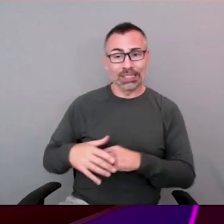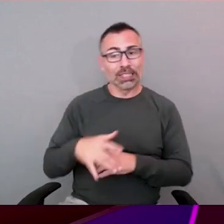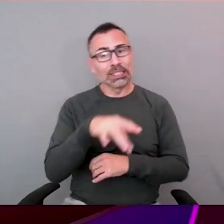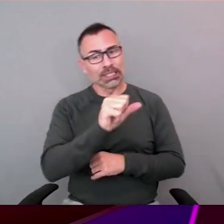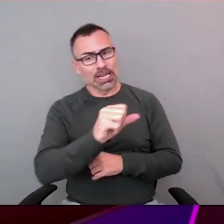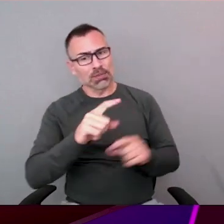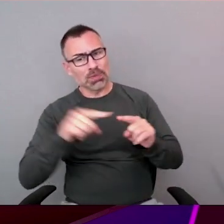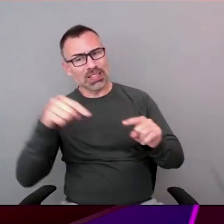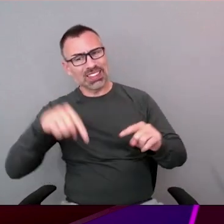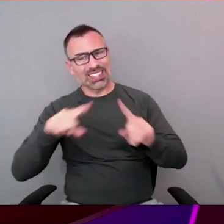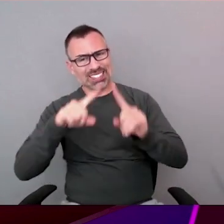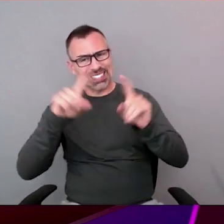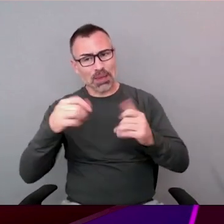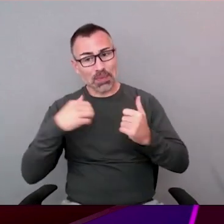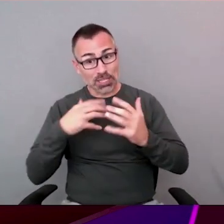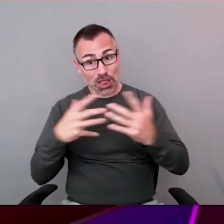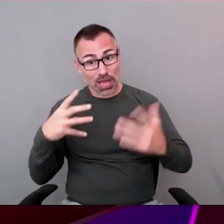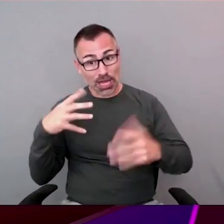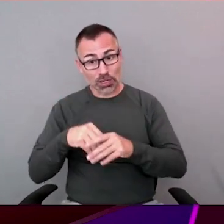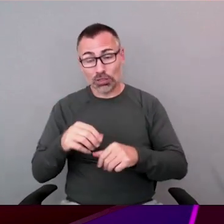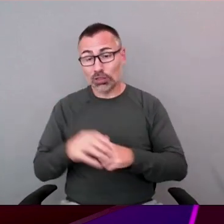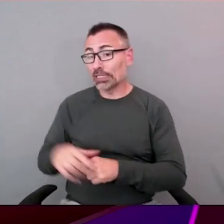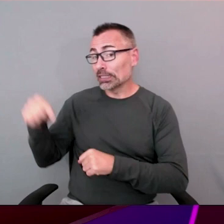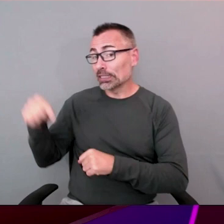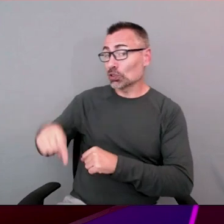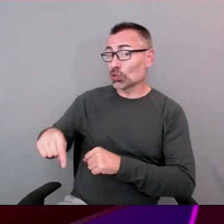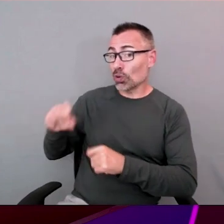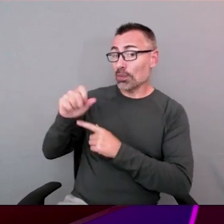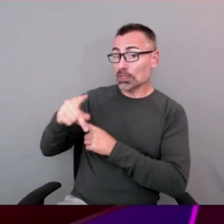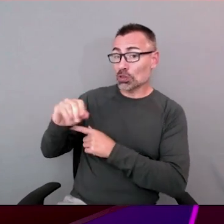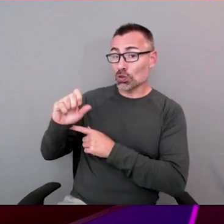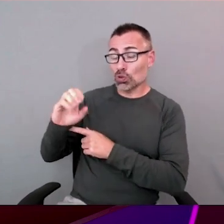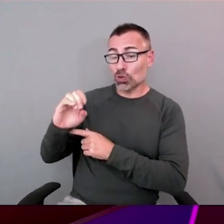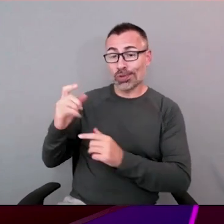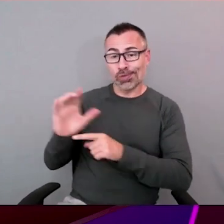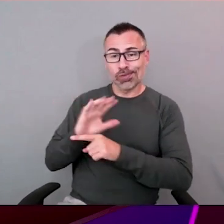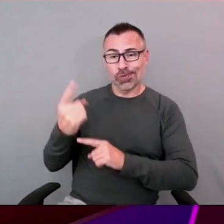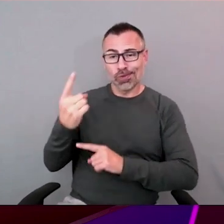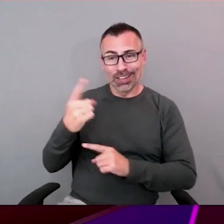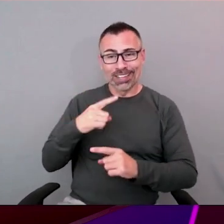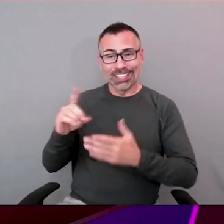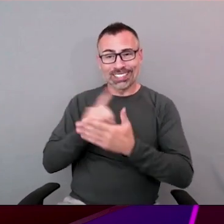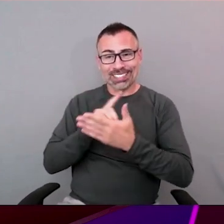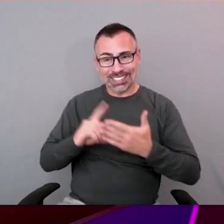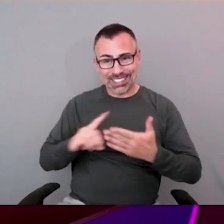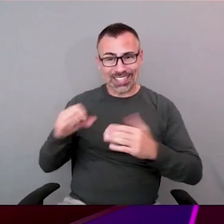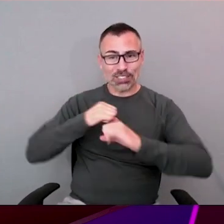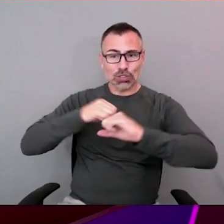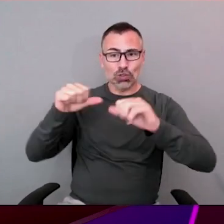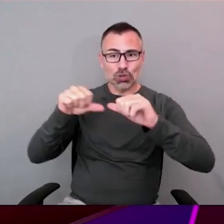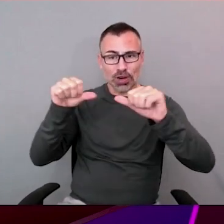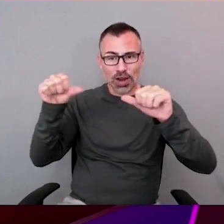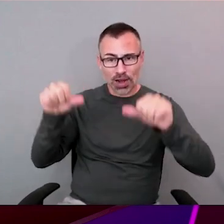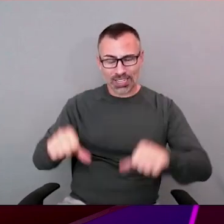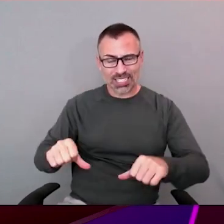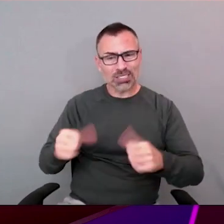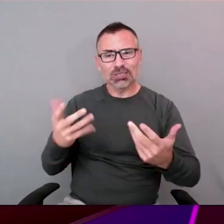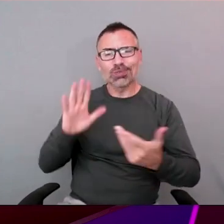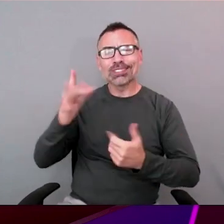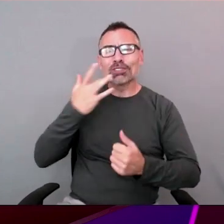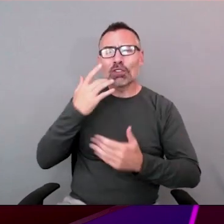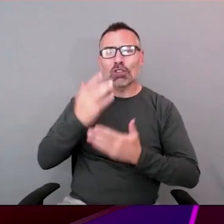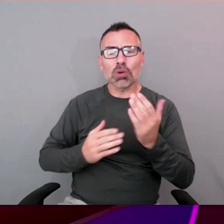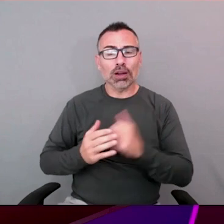So episode 1 is designing secure architectures. What was your favorite portion about that episode? Well, you know, I've got a